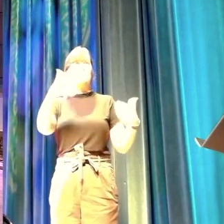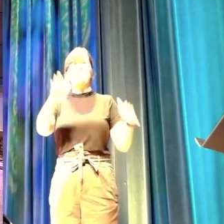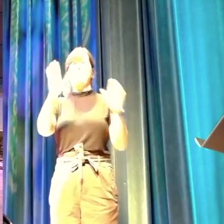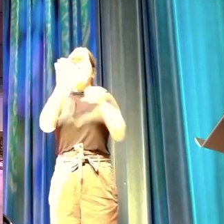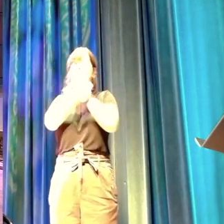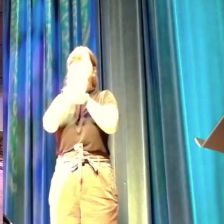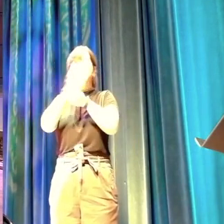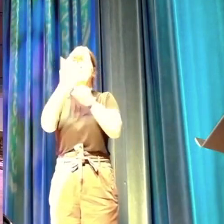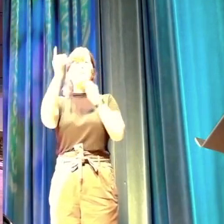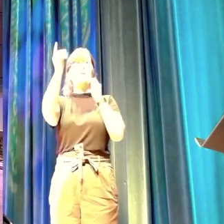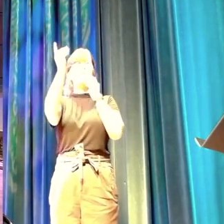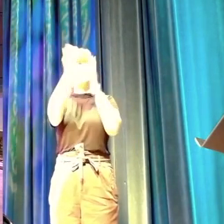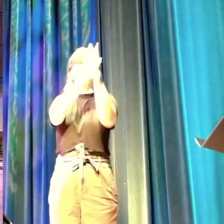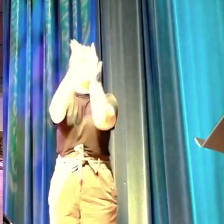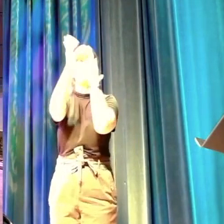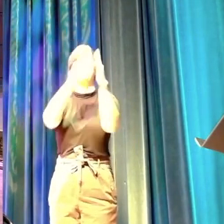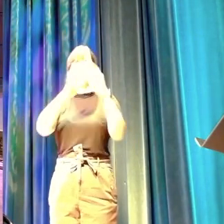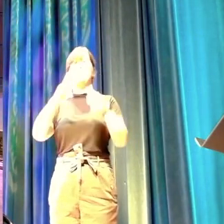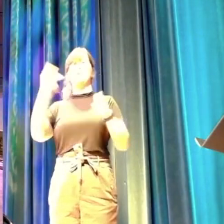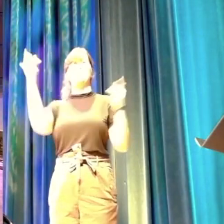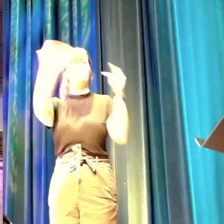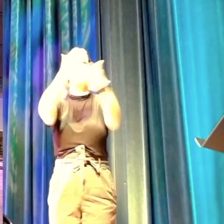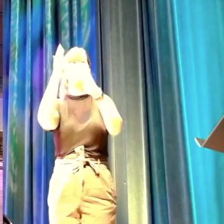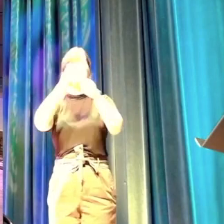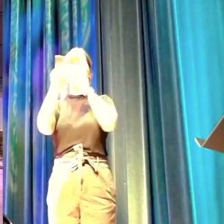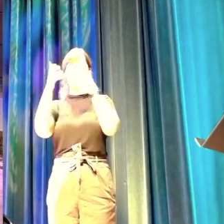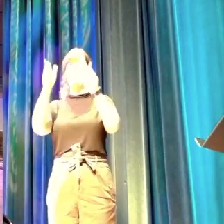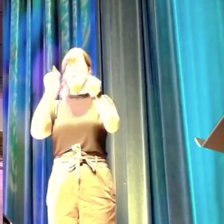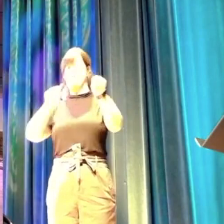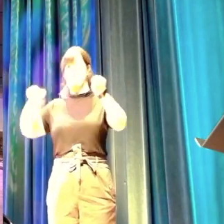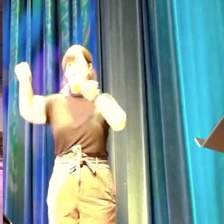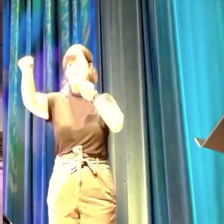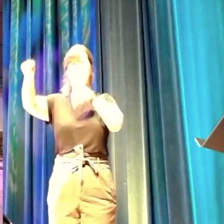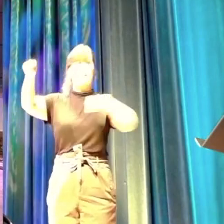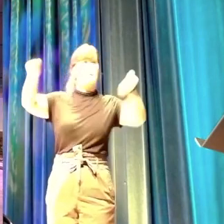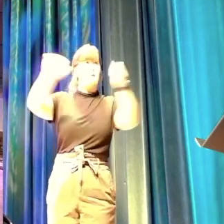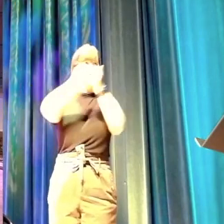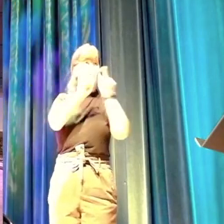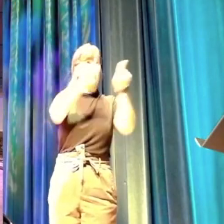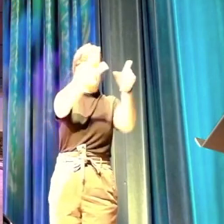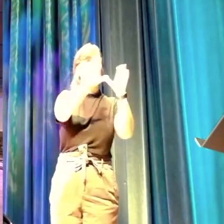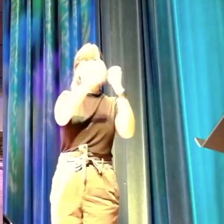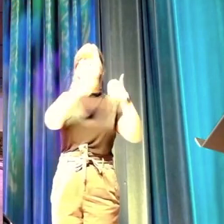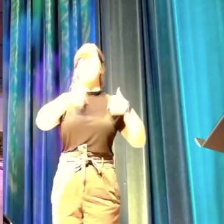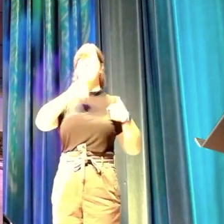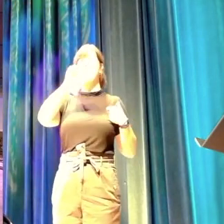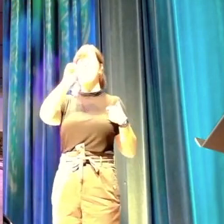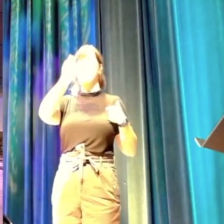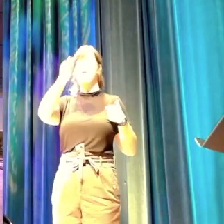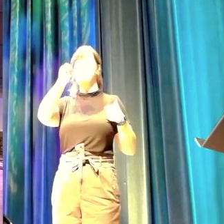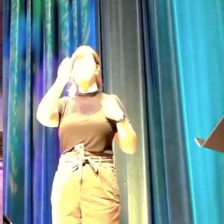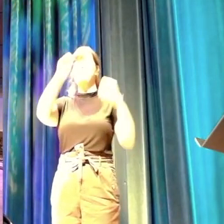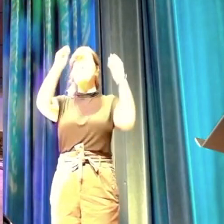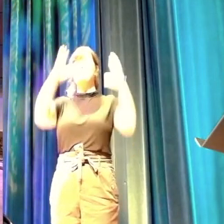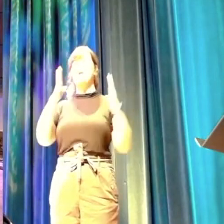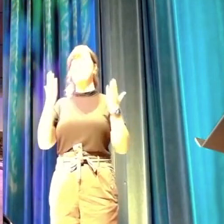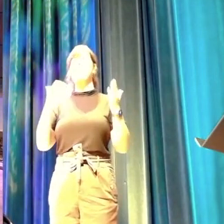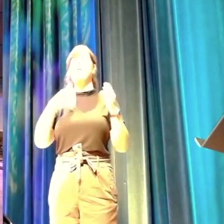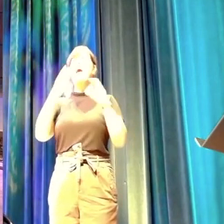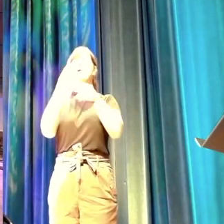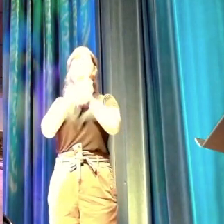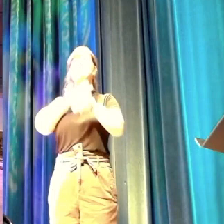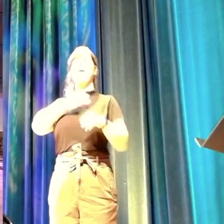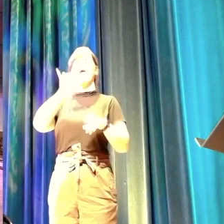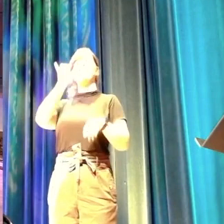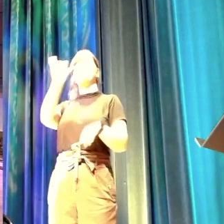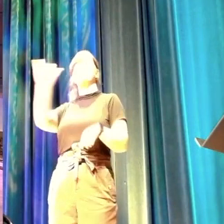many barriers and so many different routes to take to get to different places. And by the way, I'm a home instructor myself, so I might use some morning times while